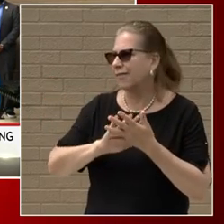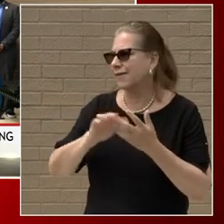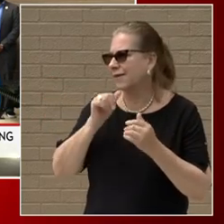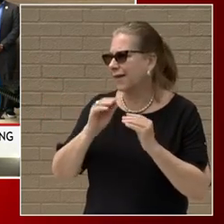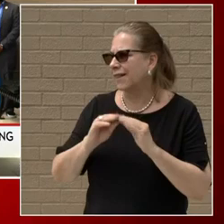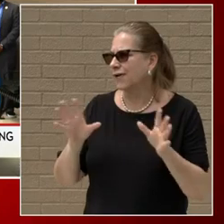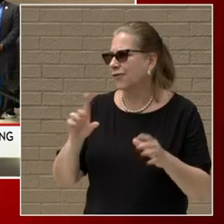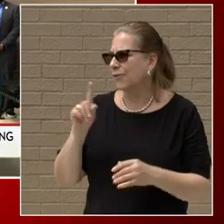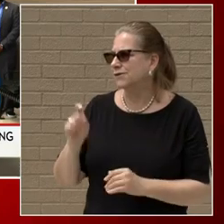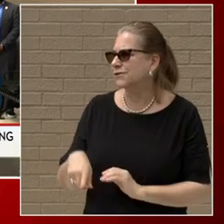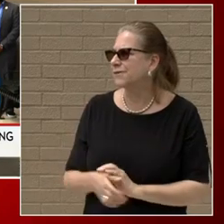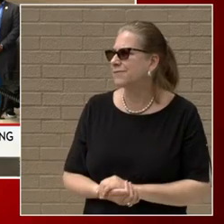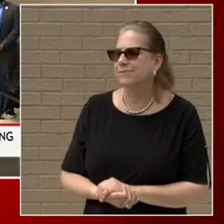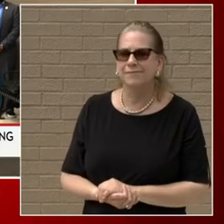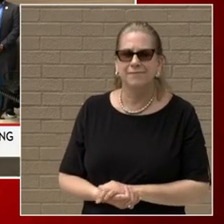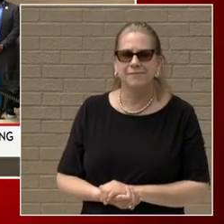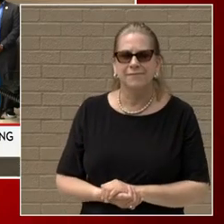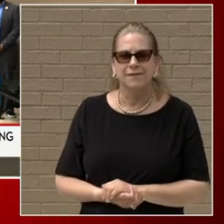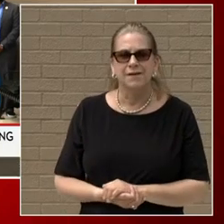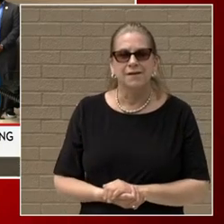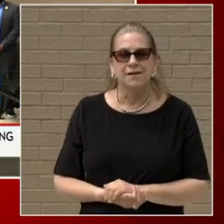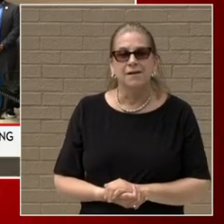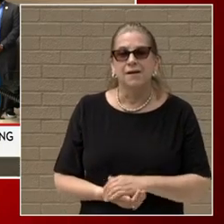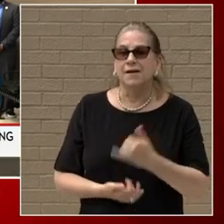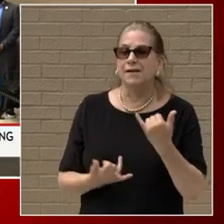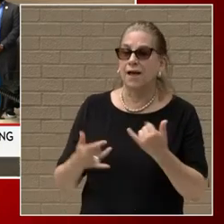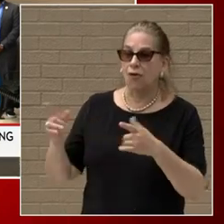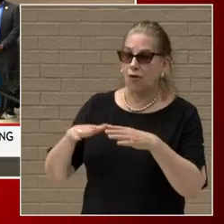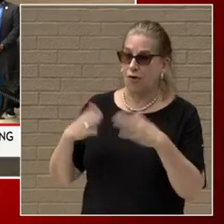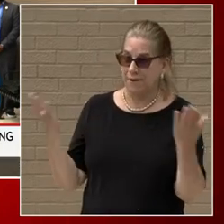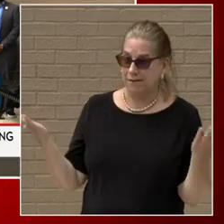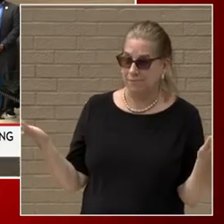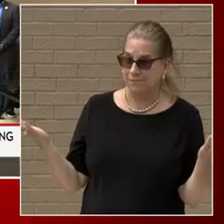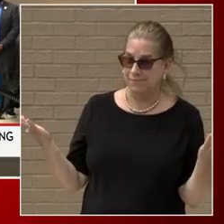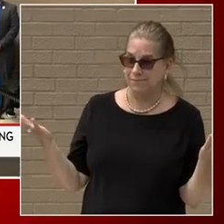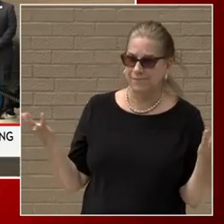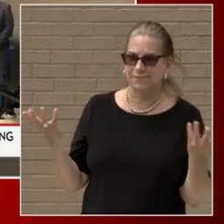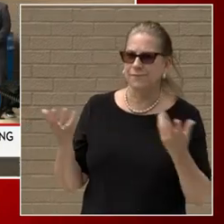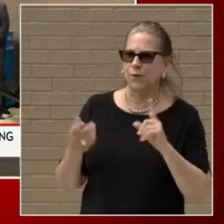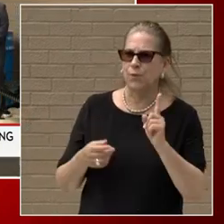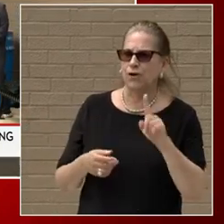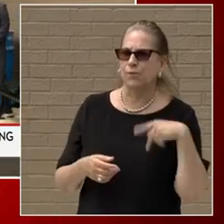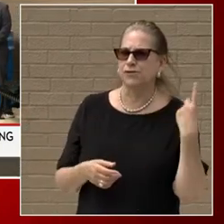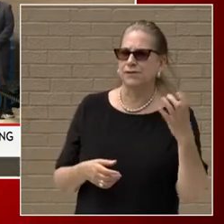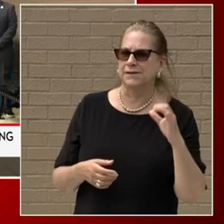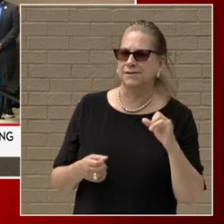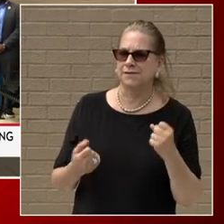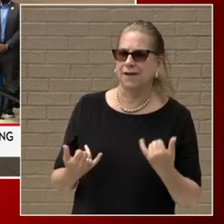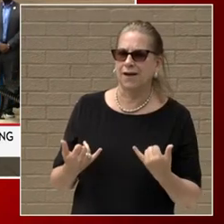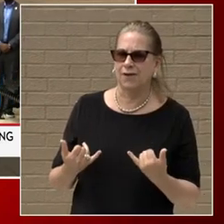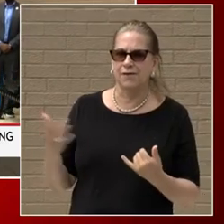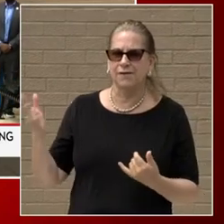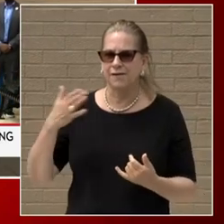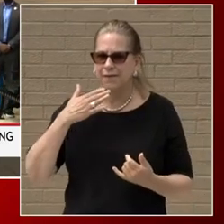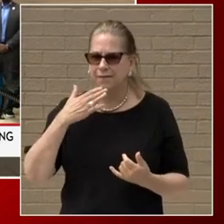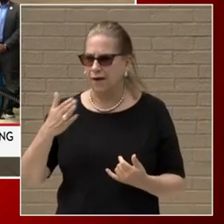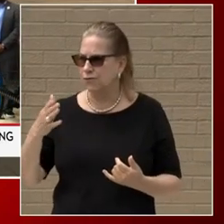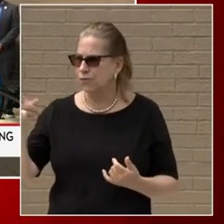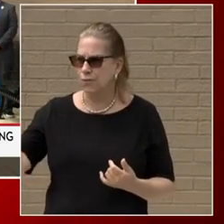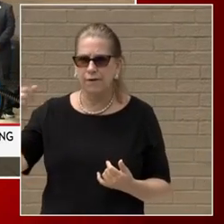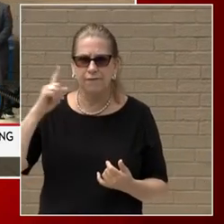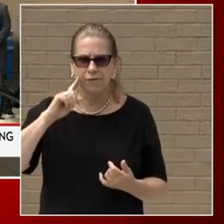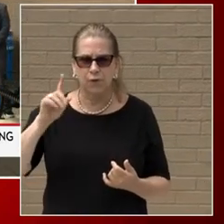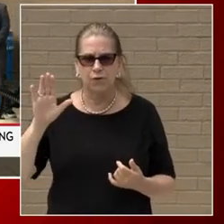for the first time, and just kind of what that means about where the city is. Well, and thanks for that question, Mark. It was a very